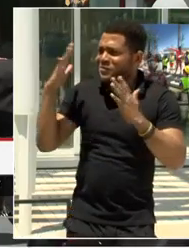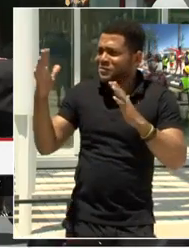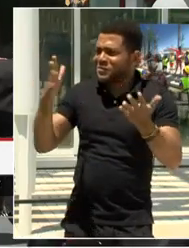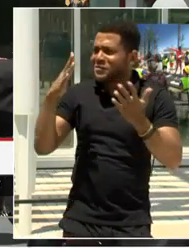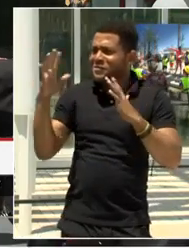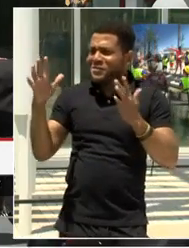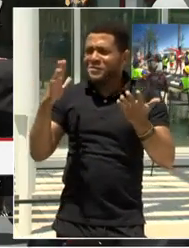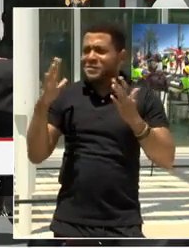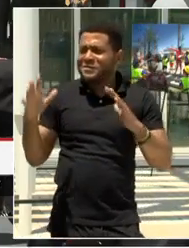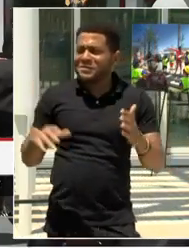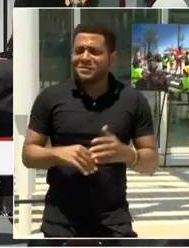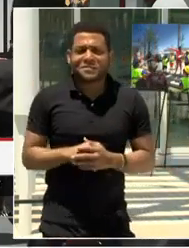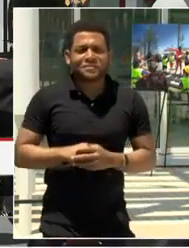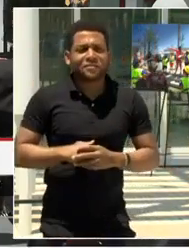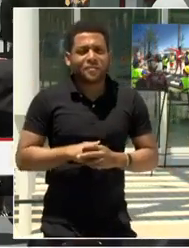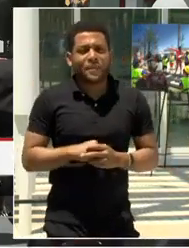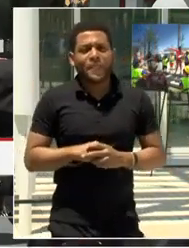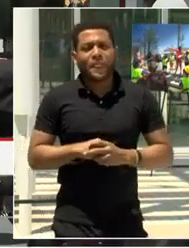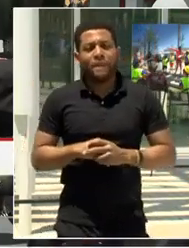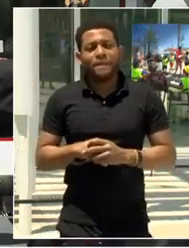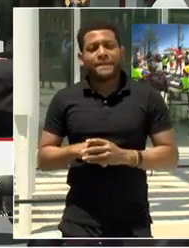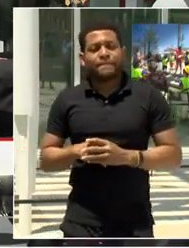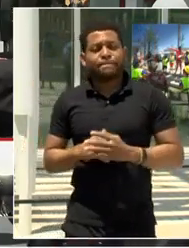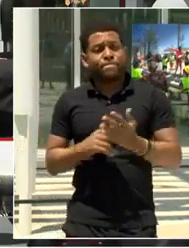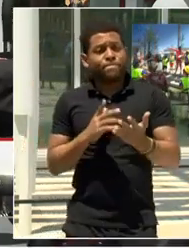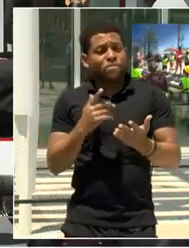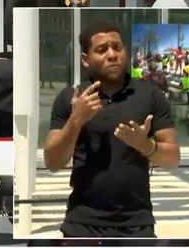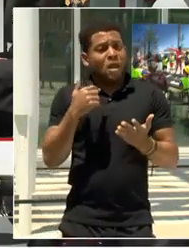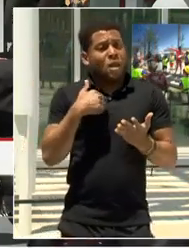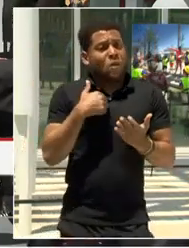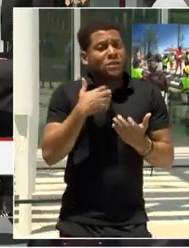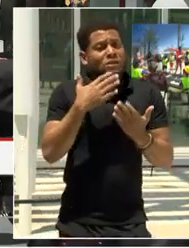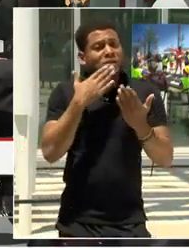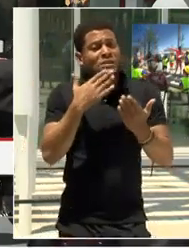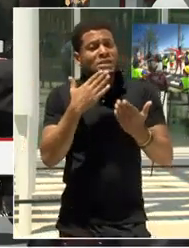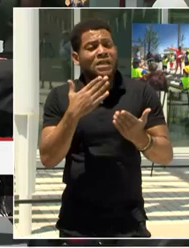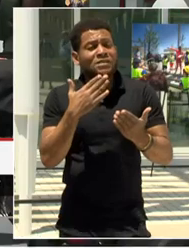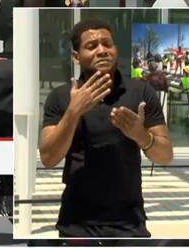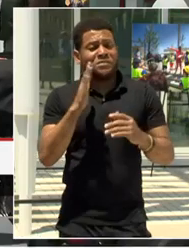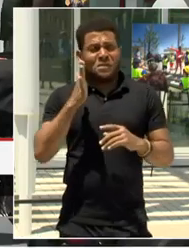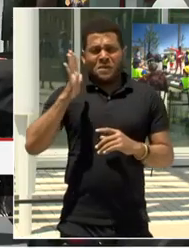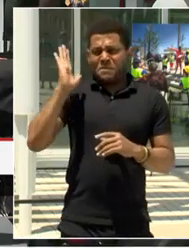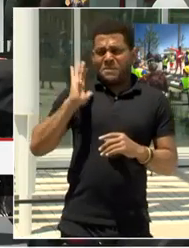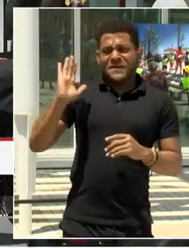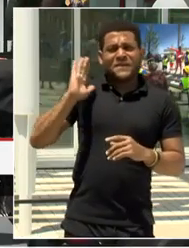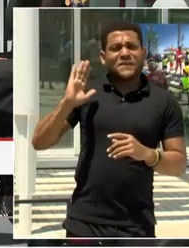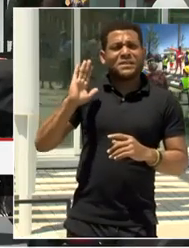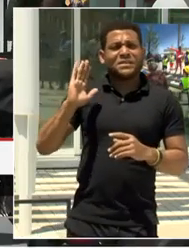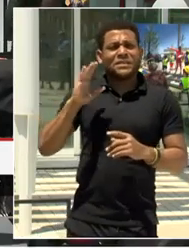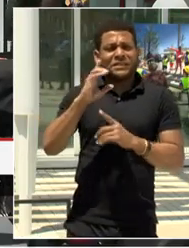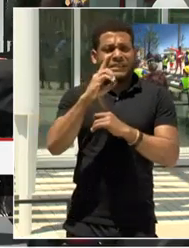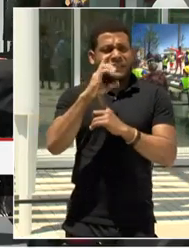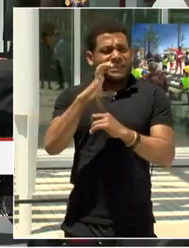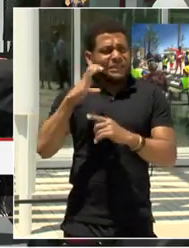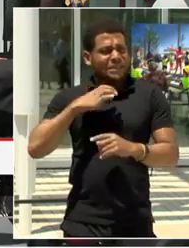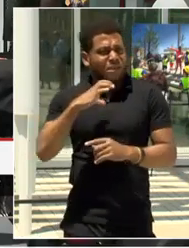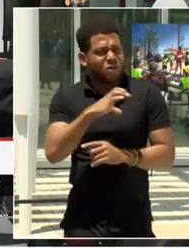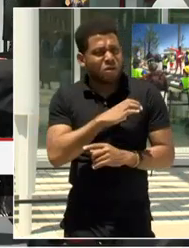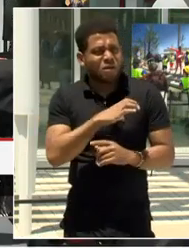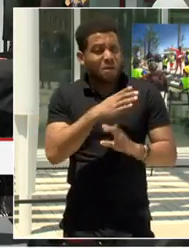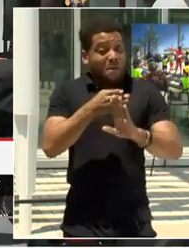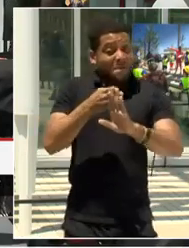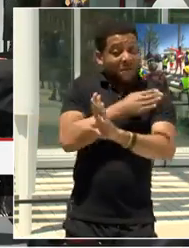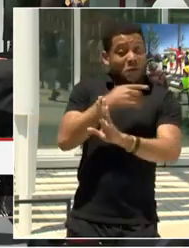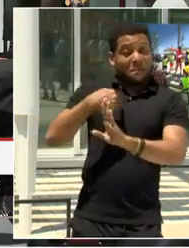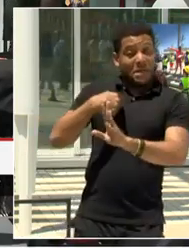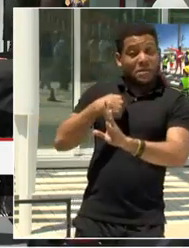I also want to thank my predecessor and colleague, Kenya McDuffie, because there were many years where we were navigating the